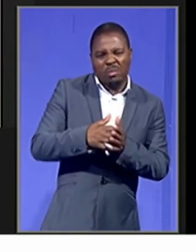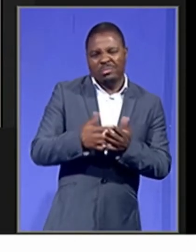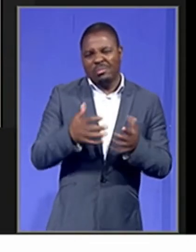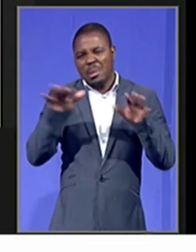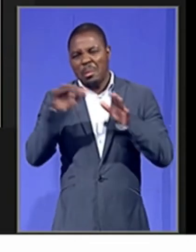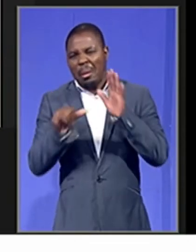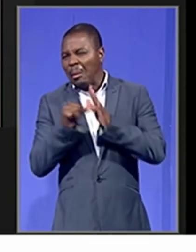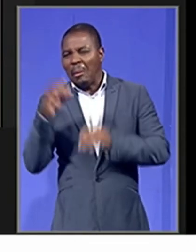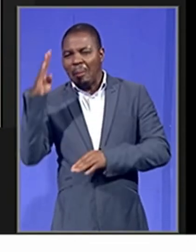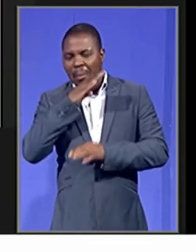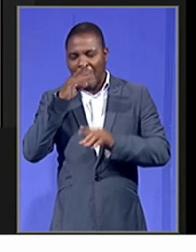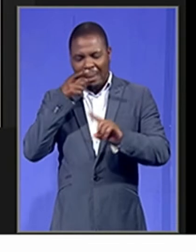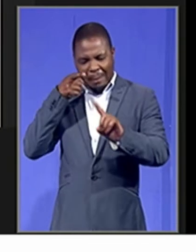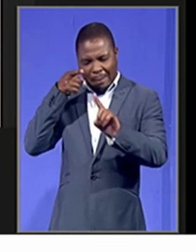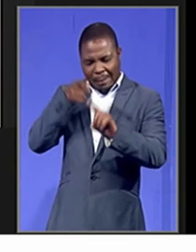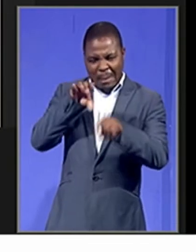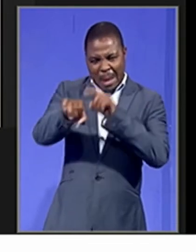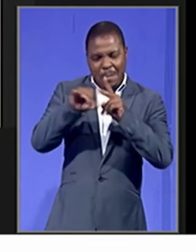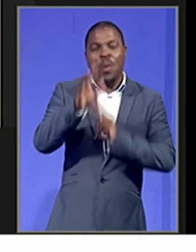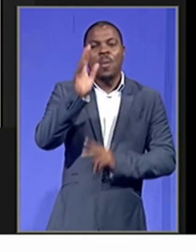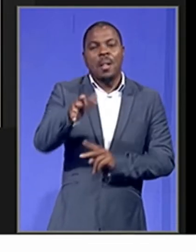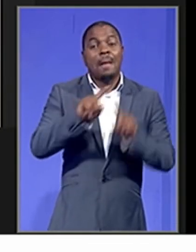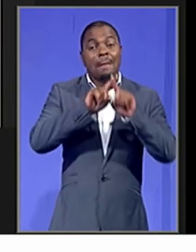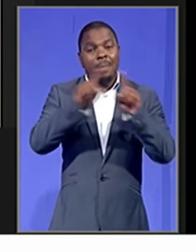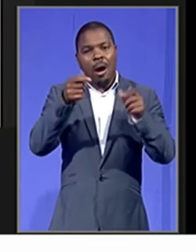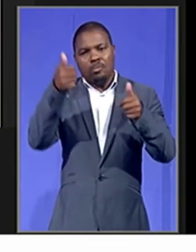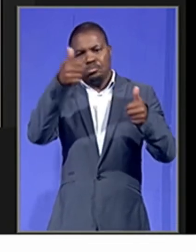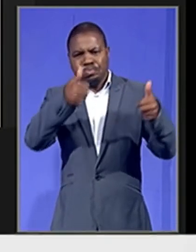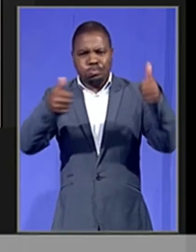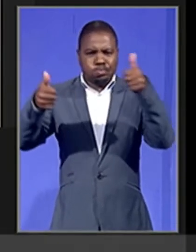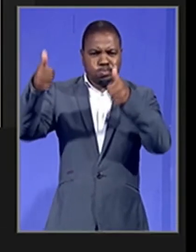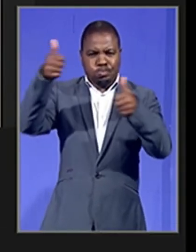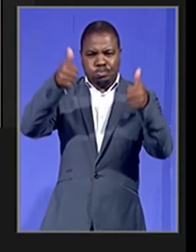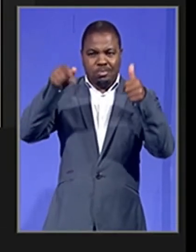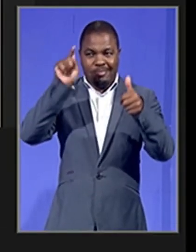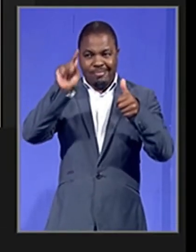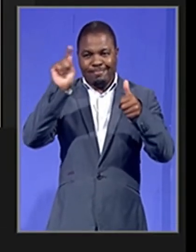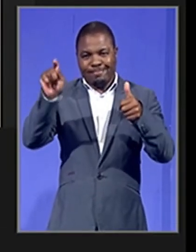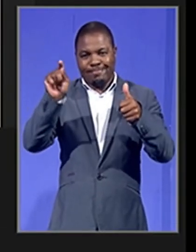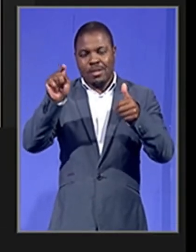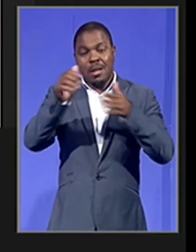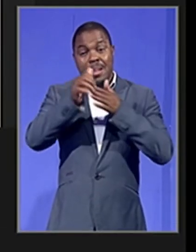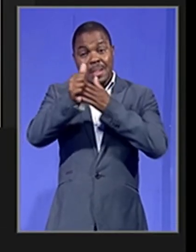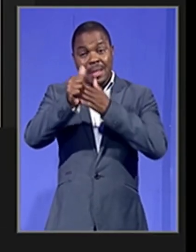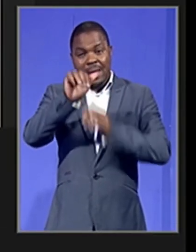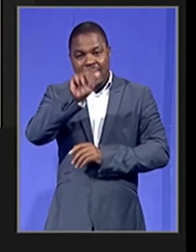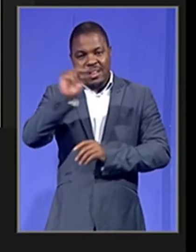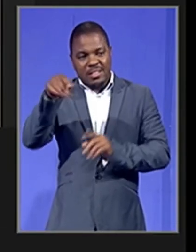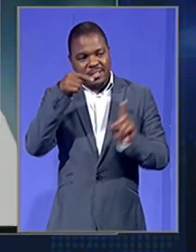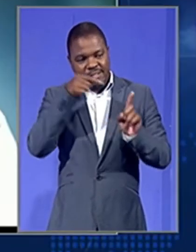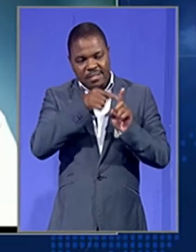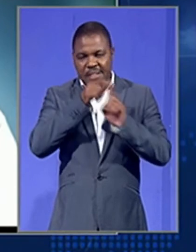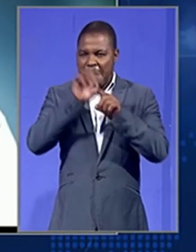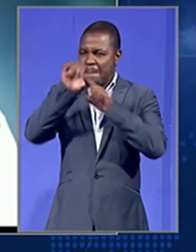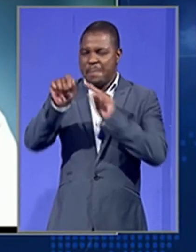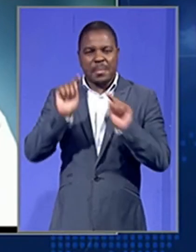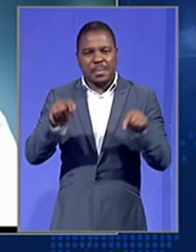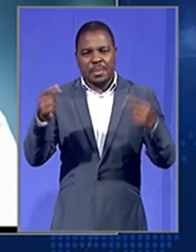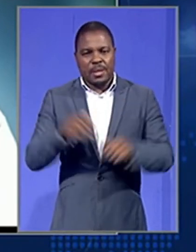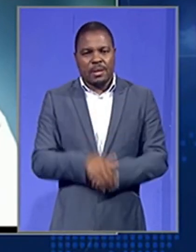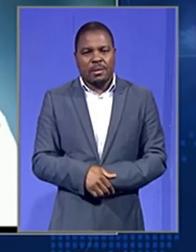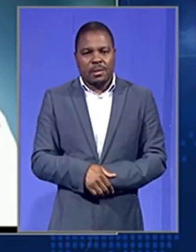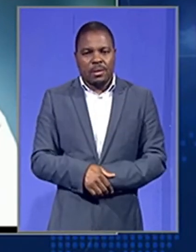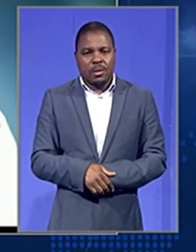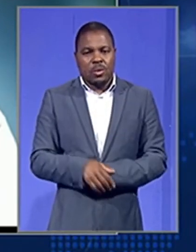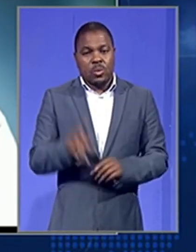non-significant people. It will not touch the high-ranking leaders of the ANC. We need to make sure